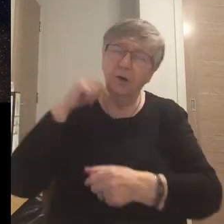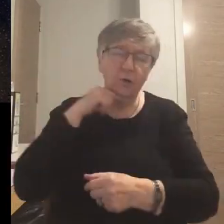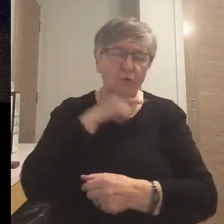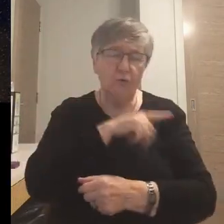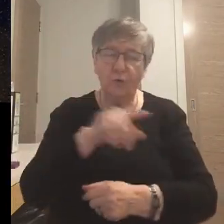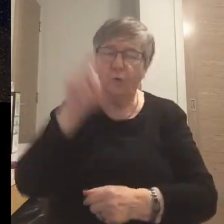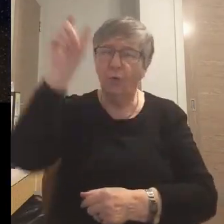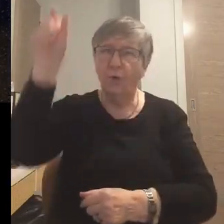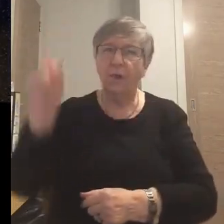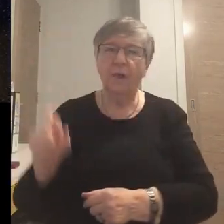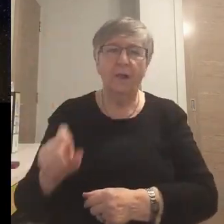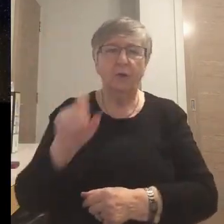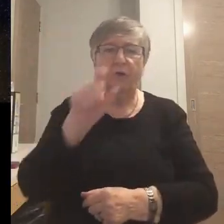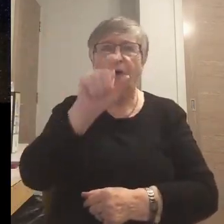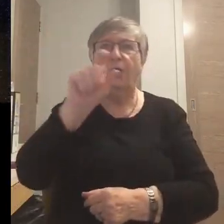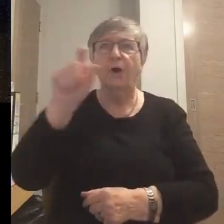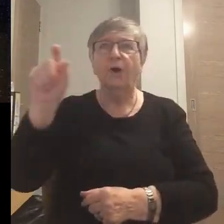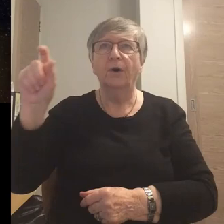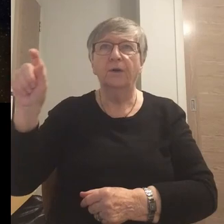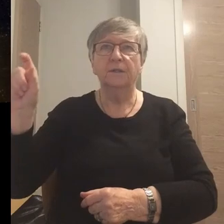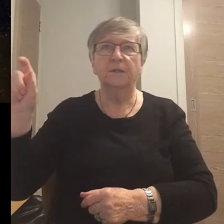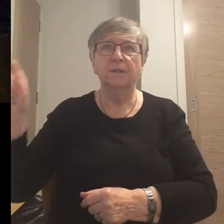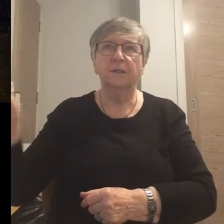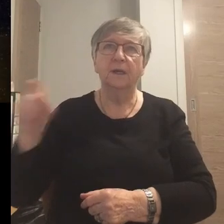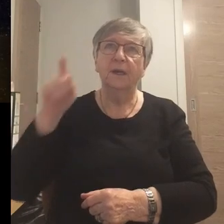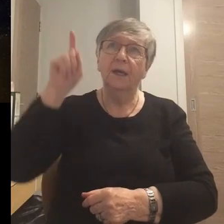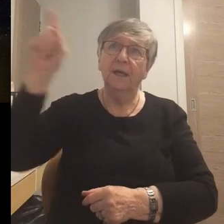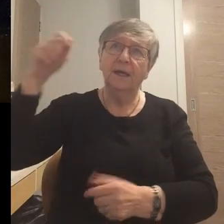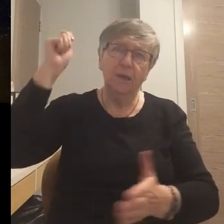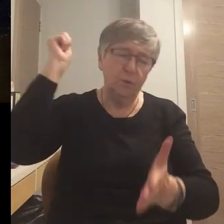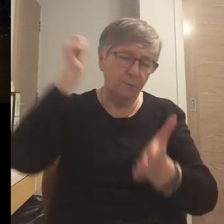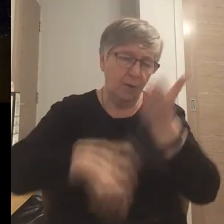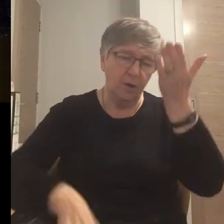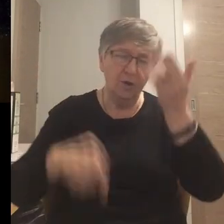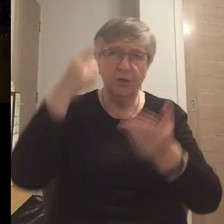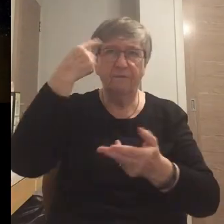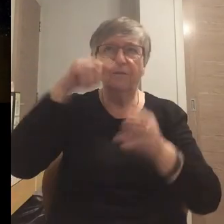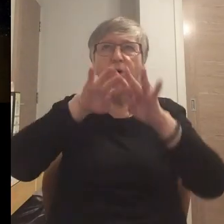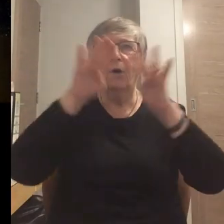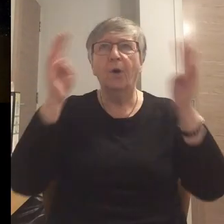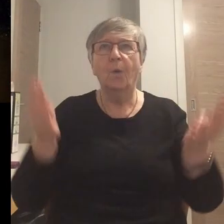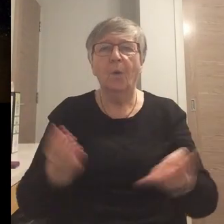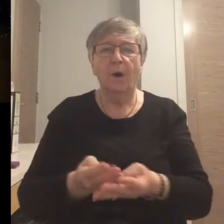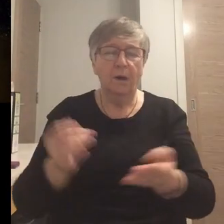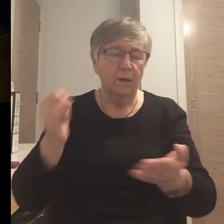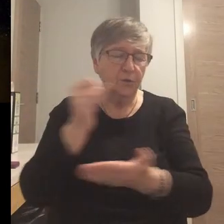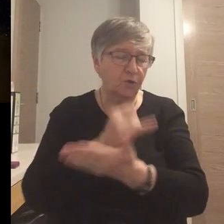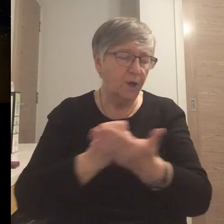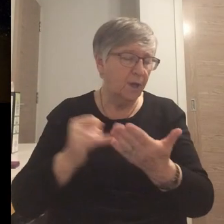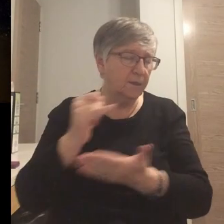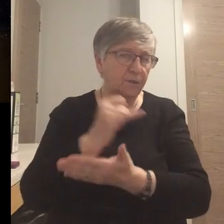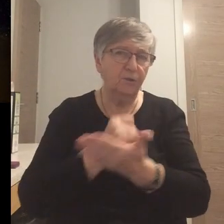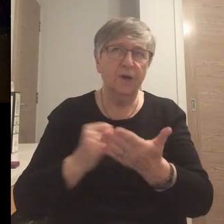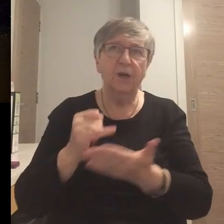Lifted on a cruel cross, he was punished for the